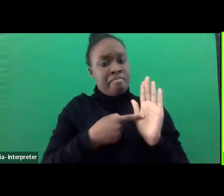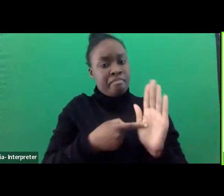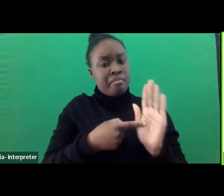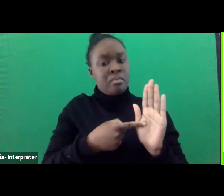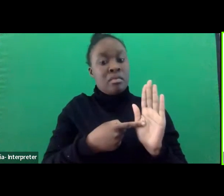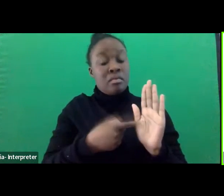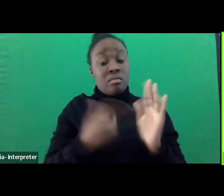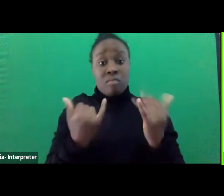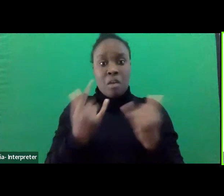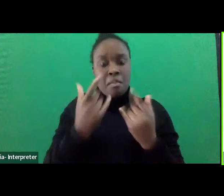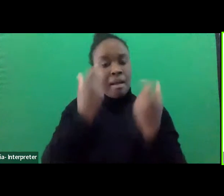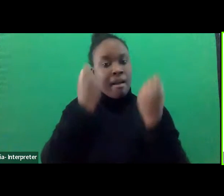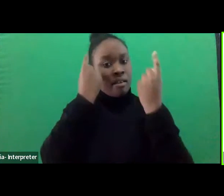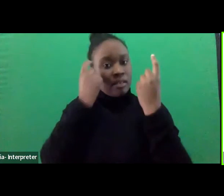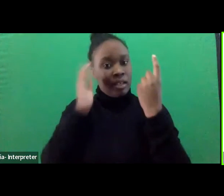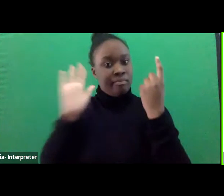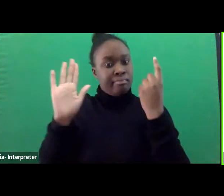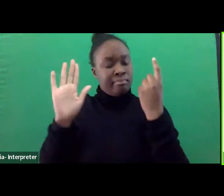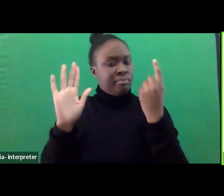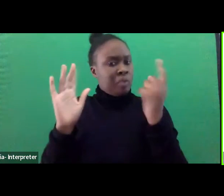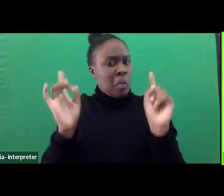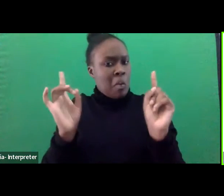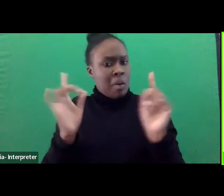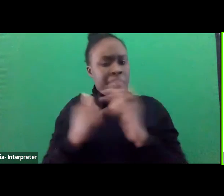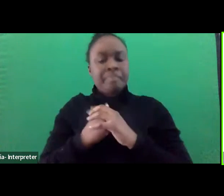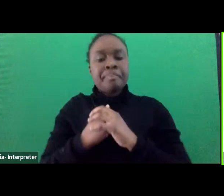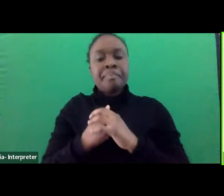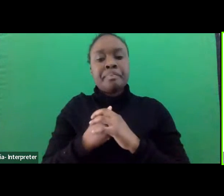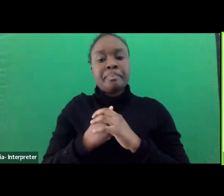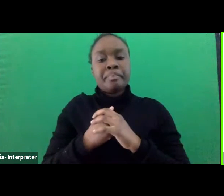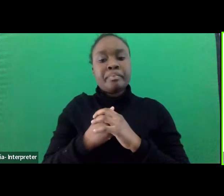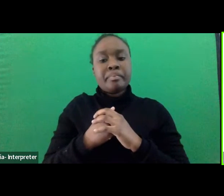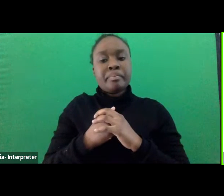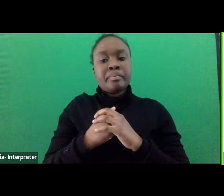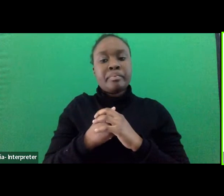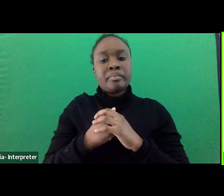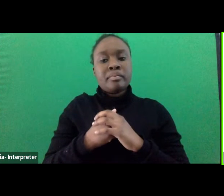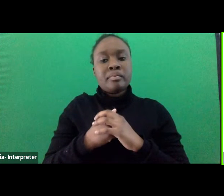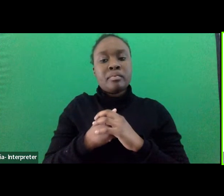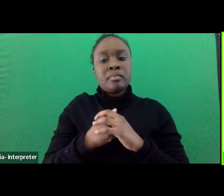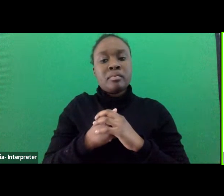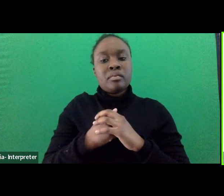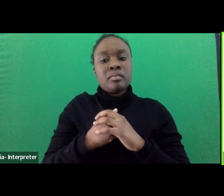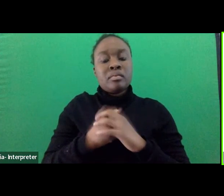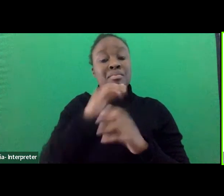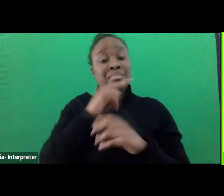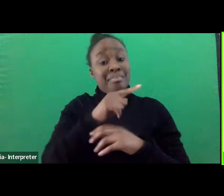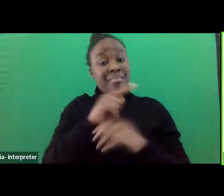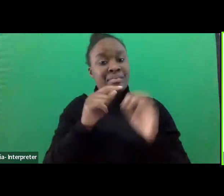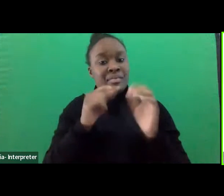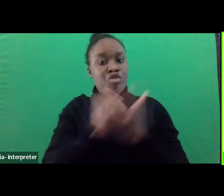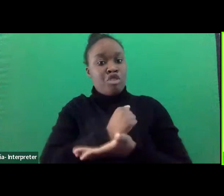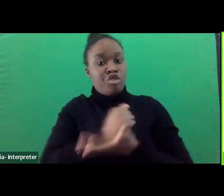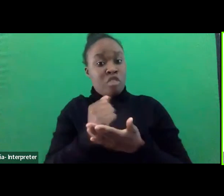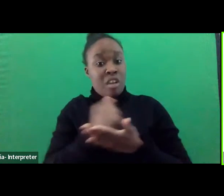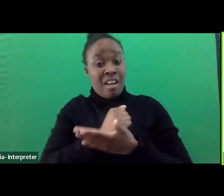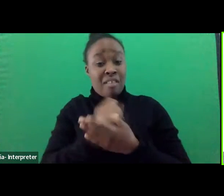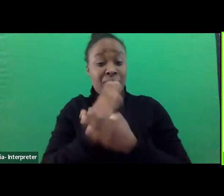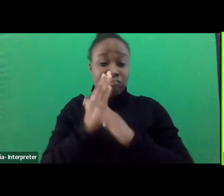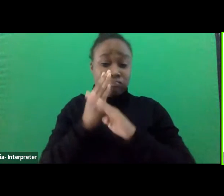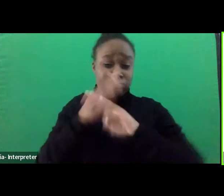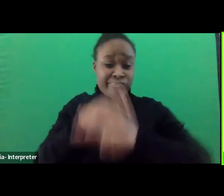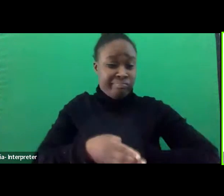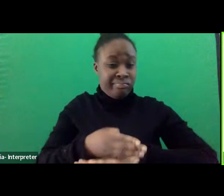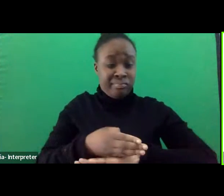we are all dealing with. The current Customs and Excise Register is older than me, so you can